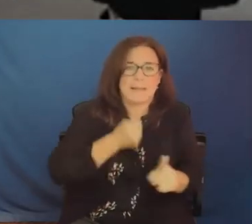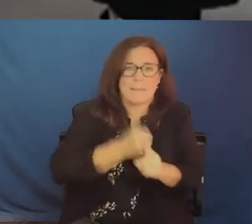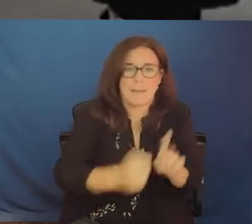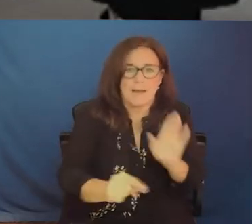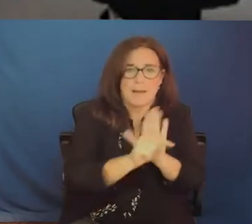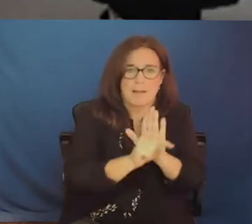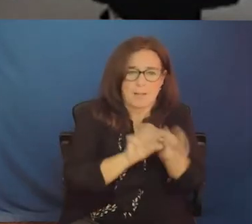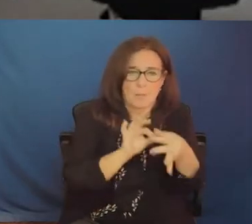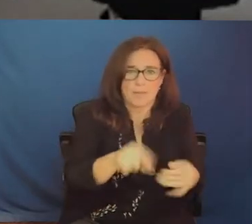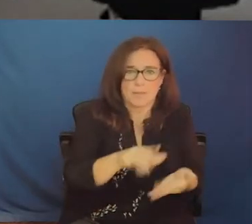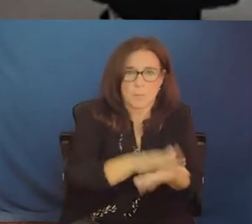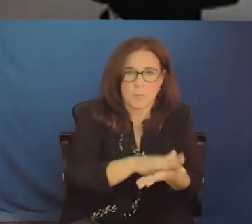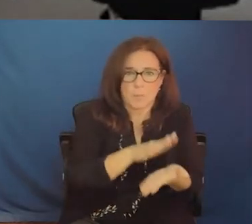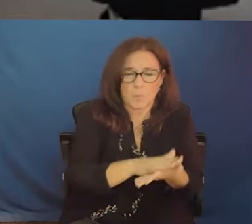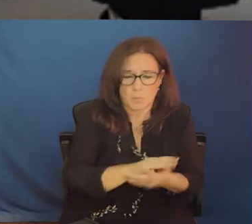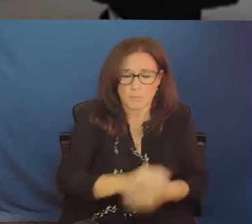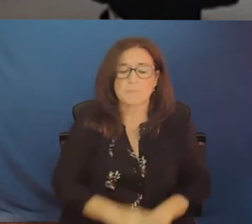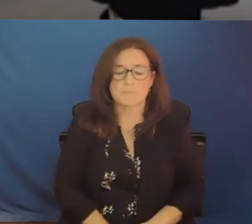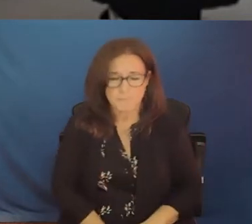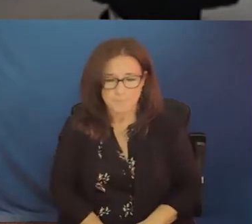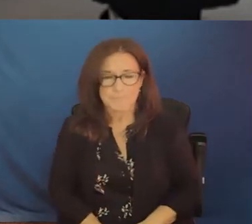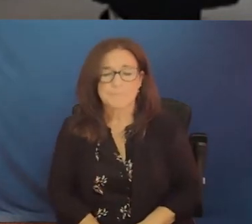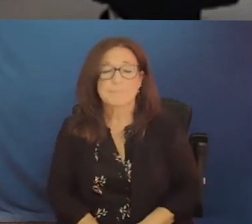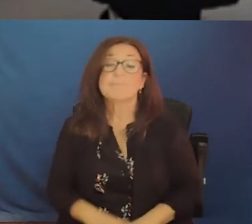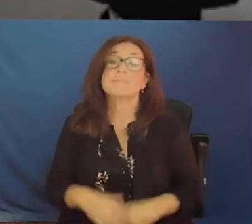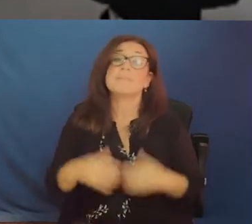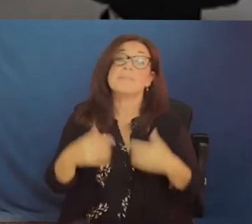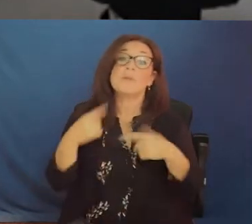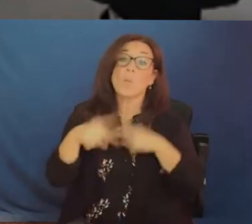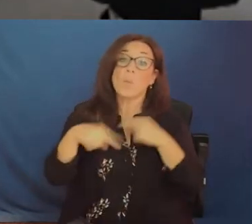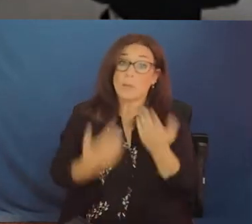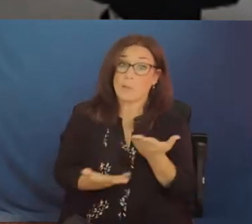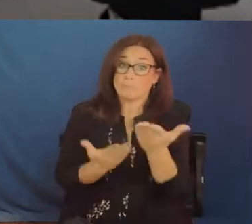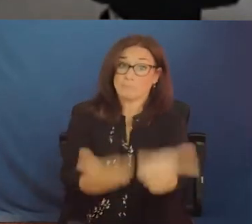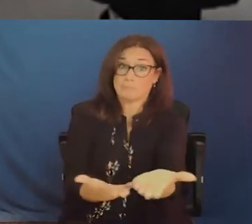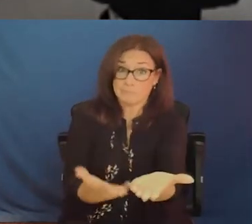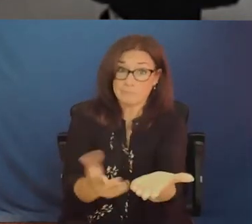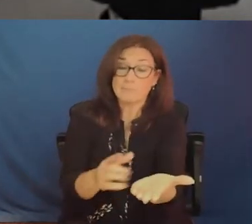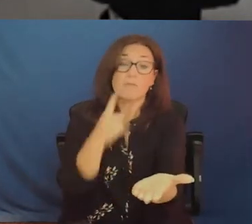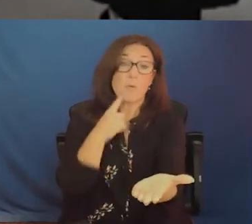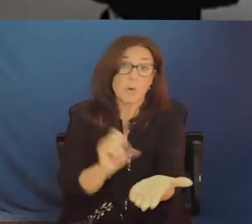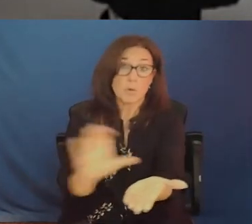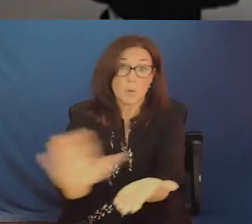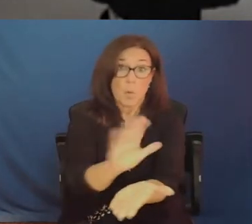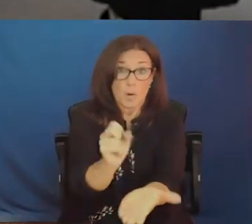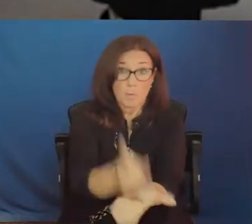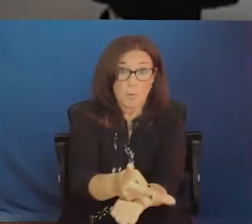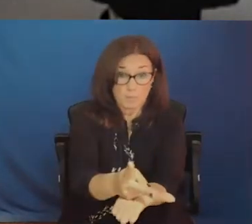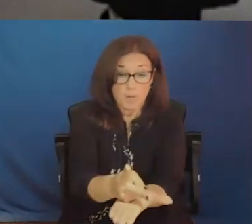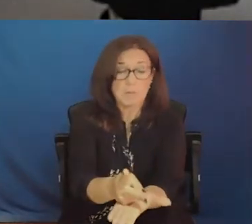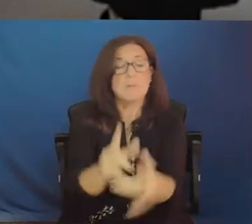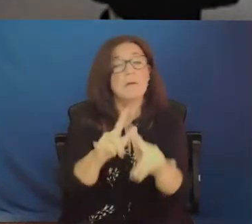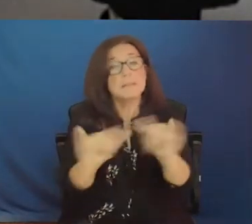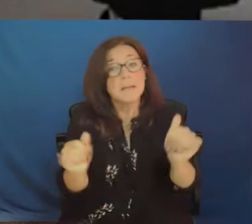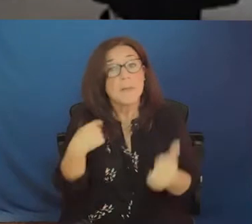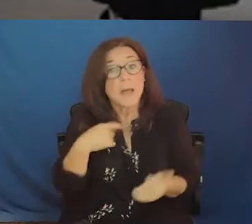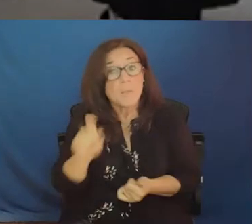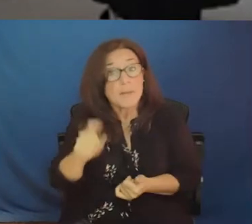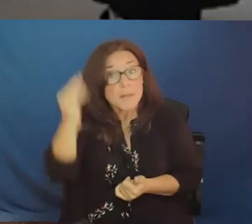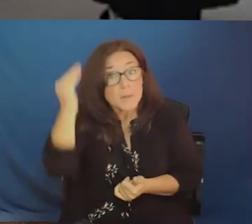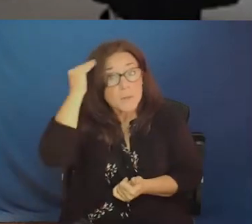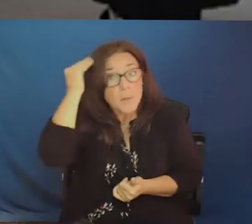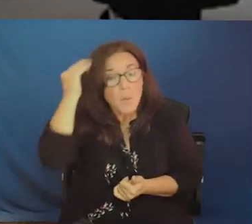As we bring you some of the additional approvals today, we want to be cognizant of the fact that we are late in the